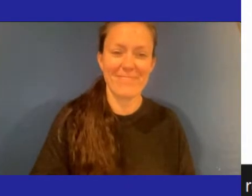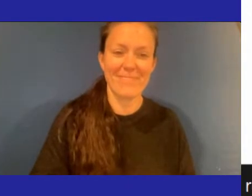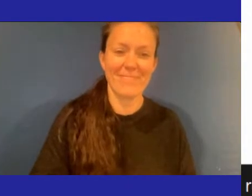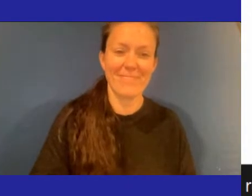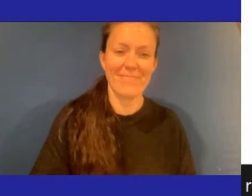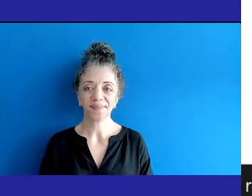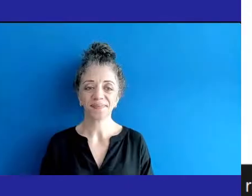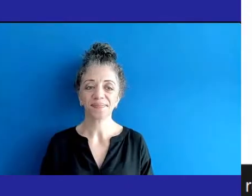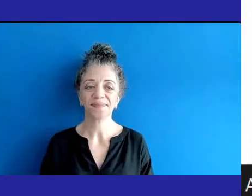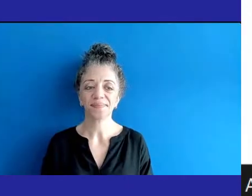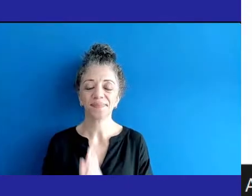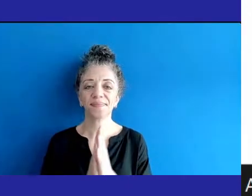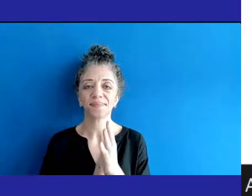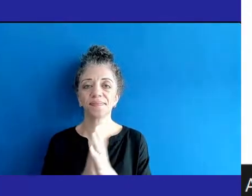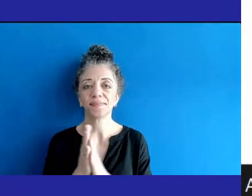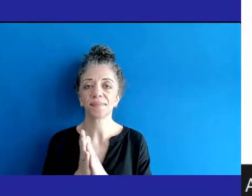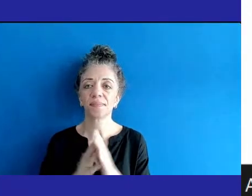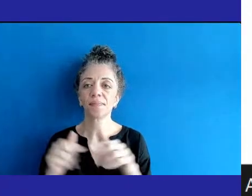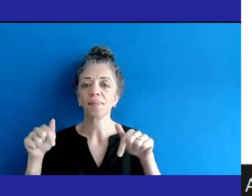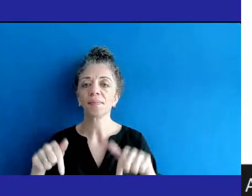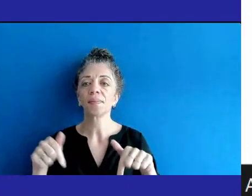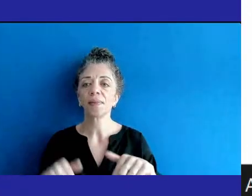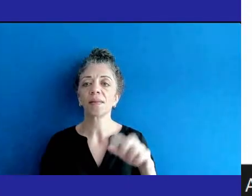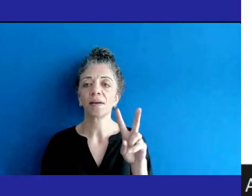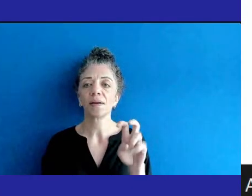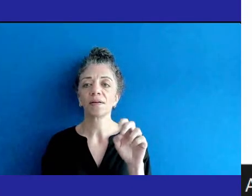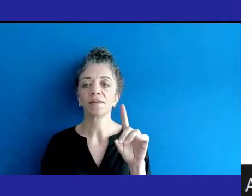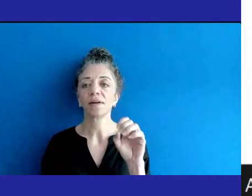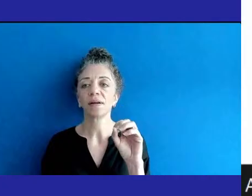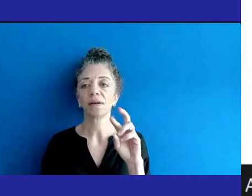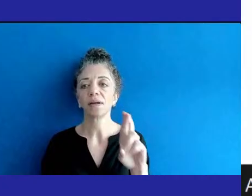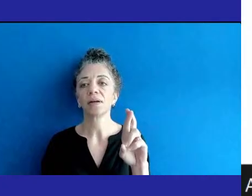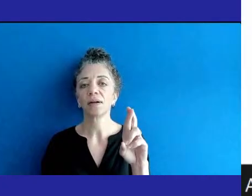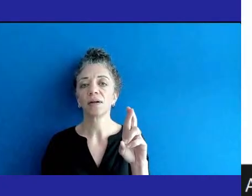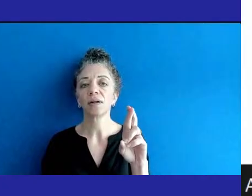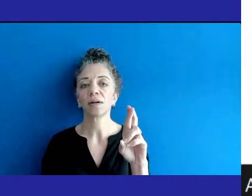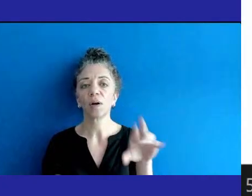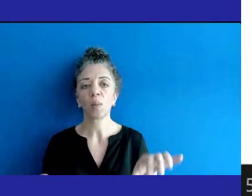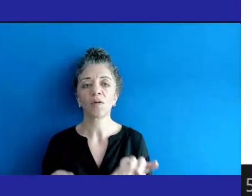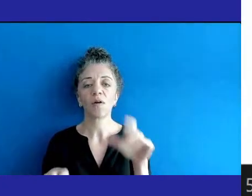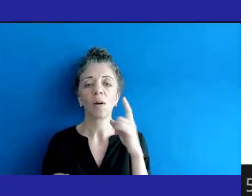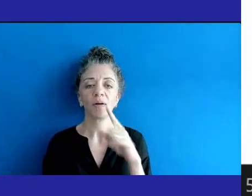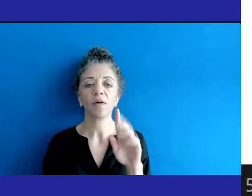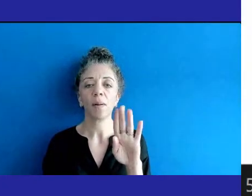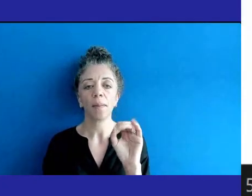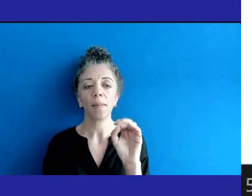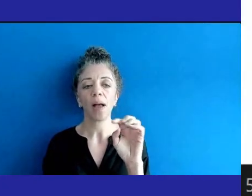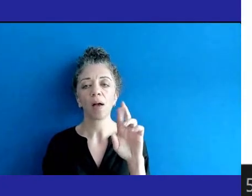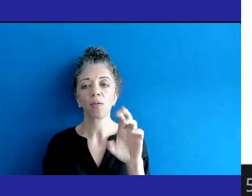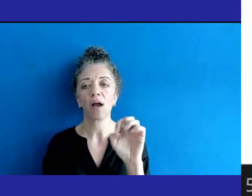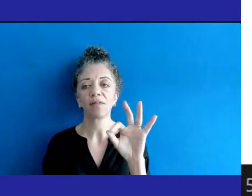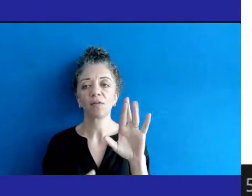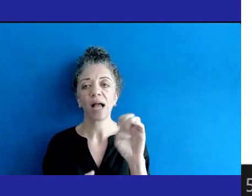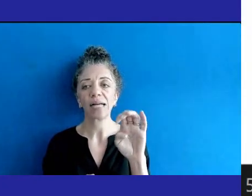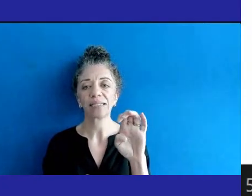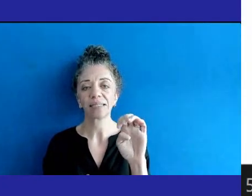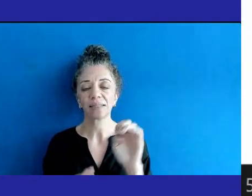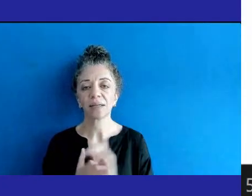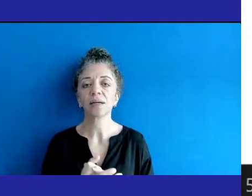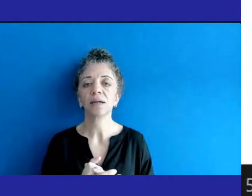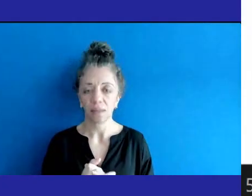So this is the vendor performance for BioReference. They've been performing well, adequate